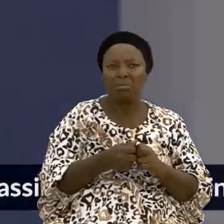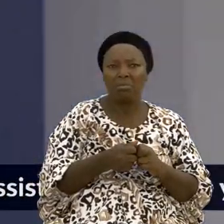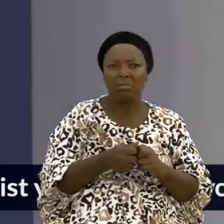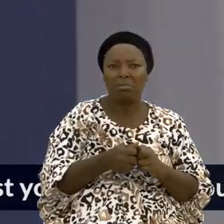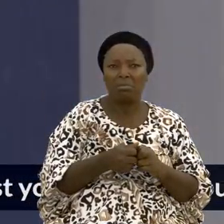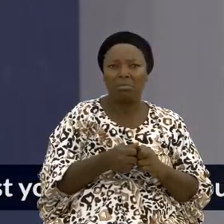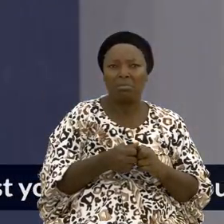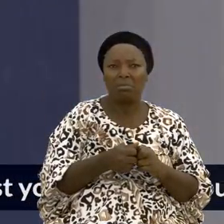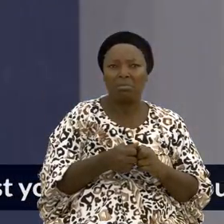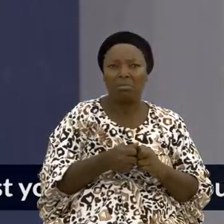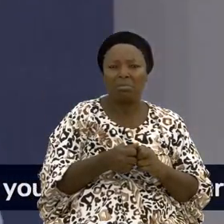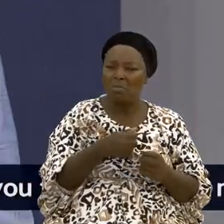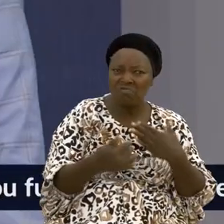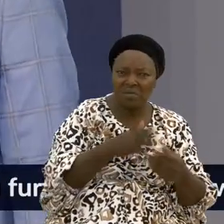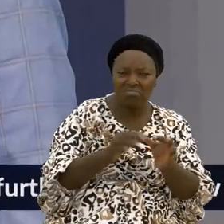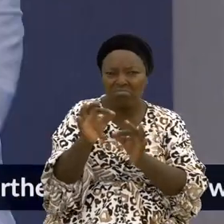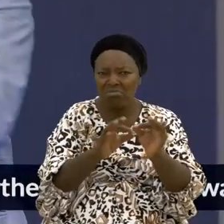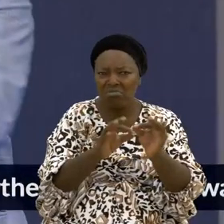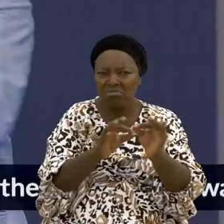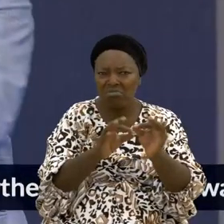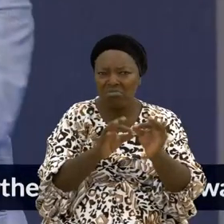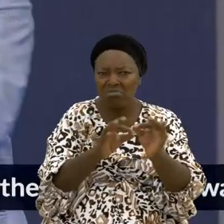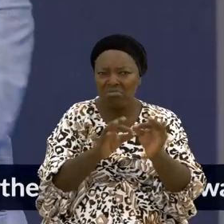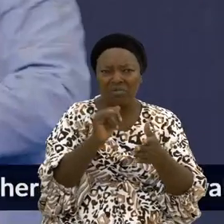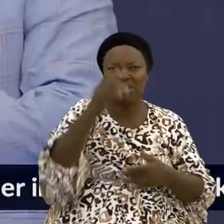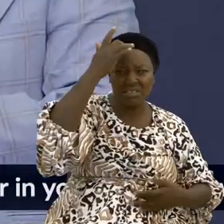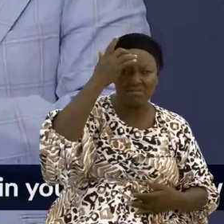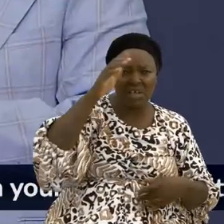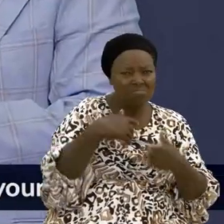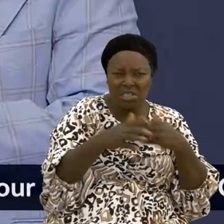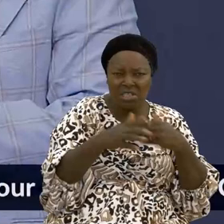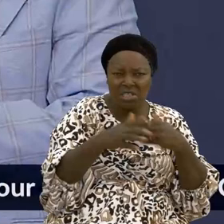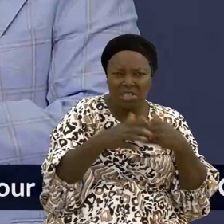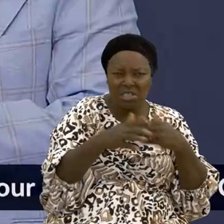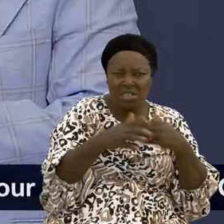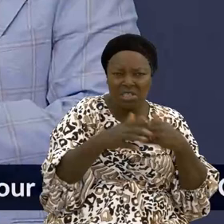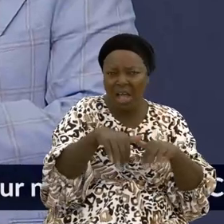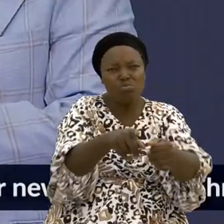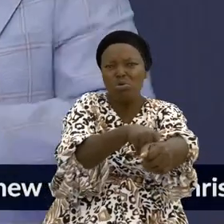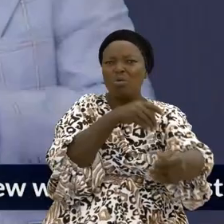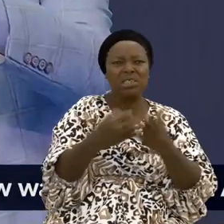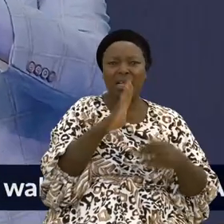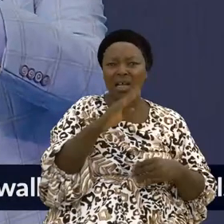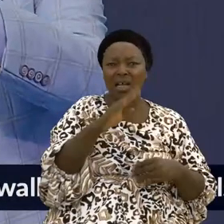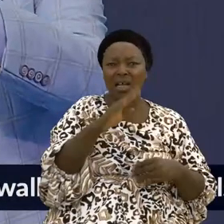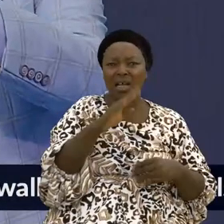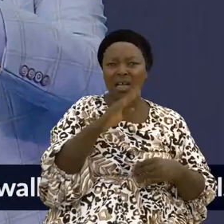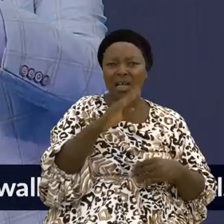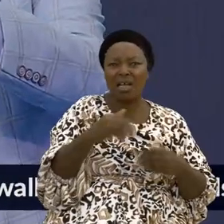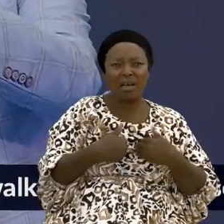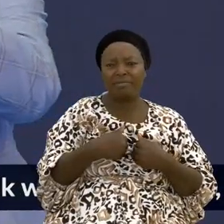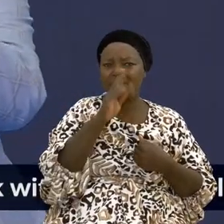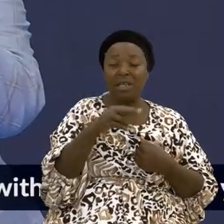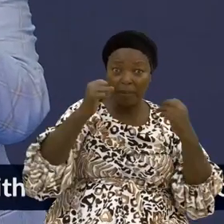whatever the description of the sickness, however long it might have been, the